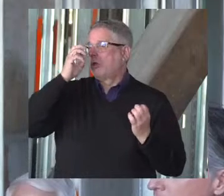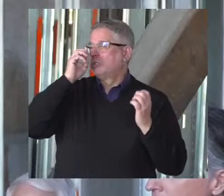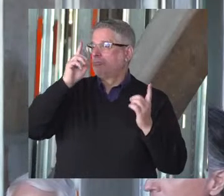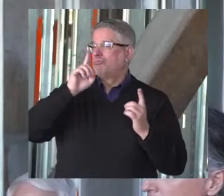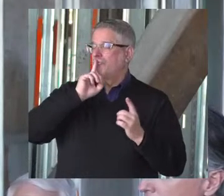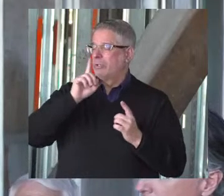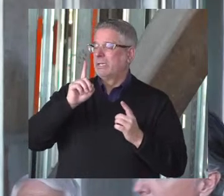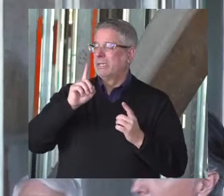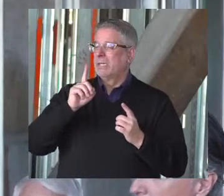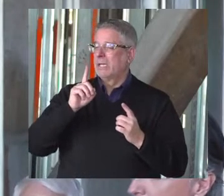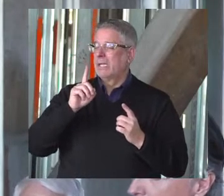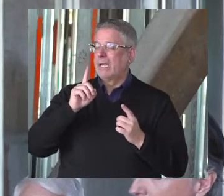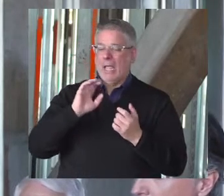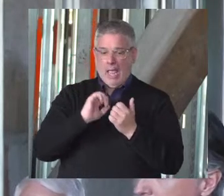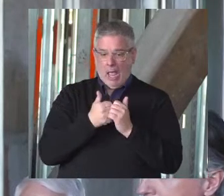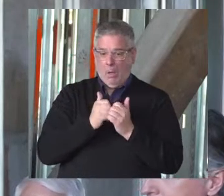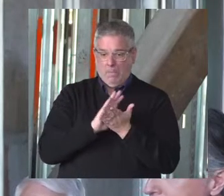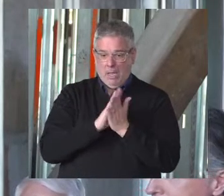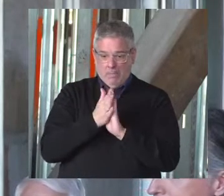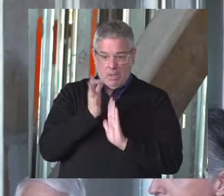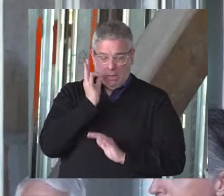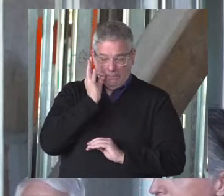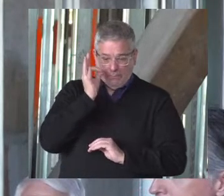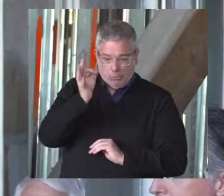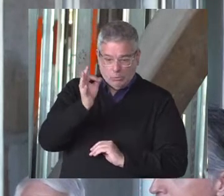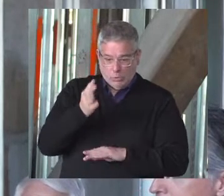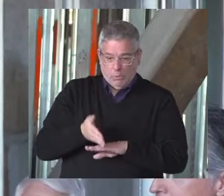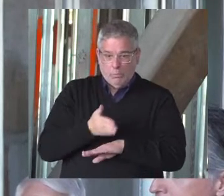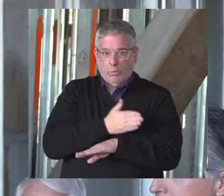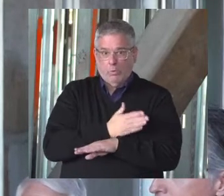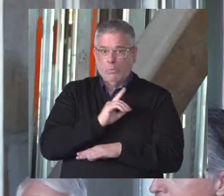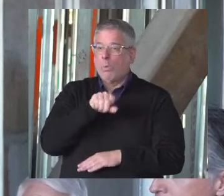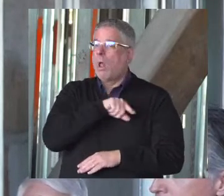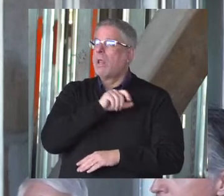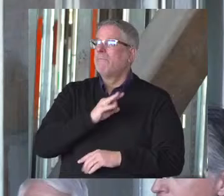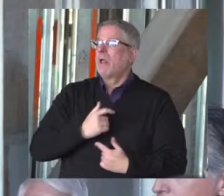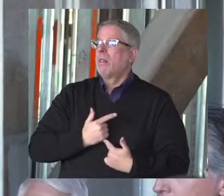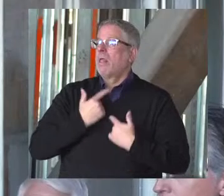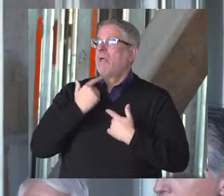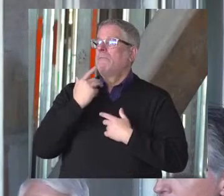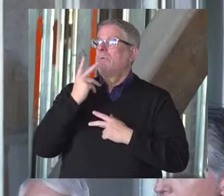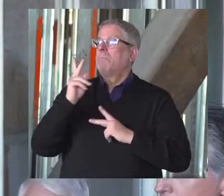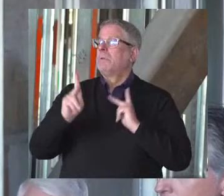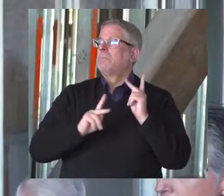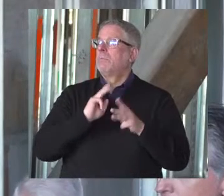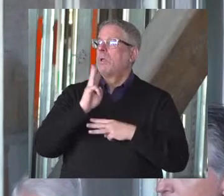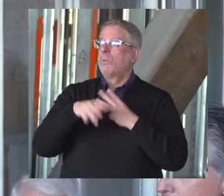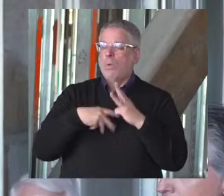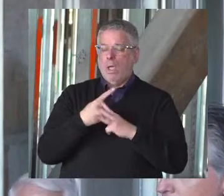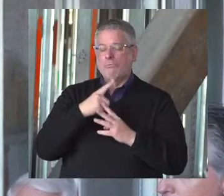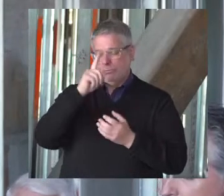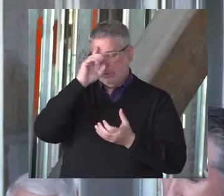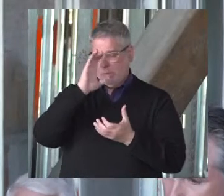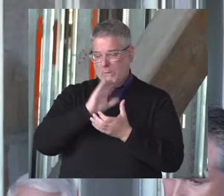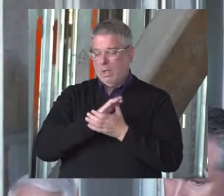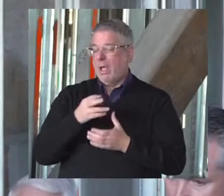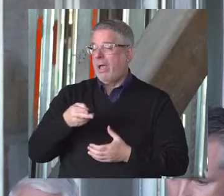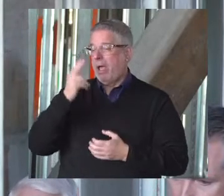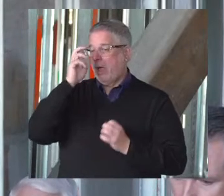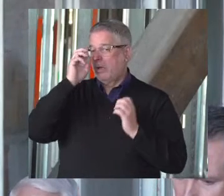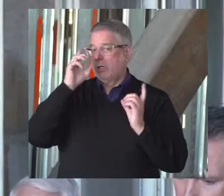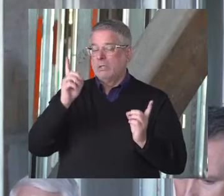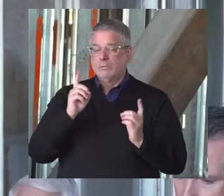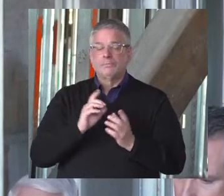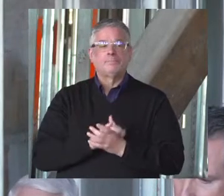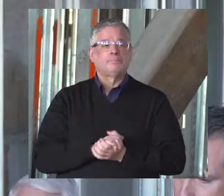was really the pathway to a future that's improved the quality of life for people around the world. So I'm a great believer in higher education,